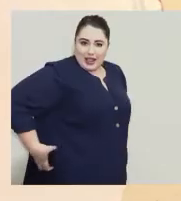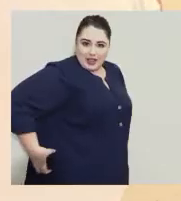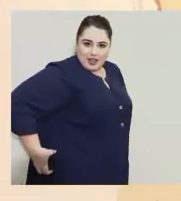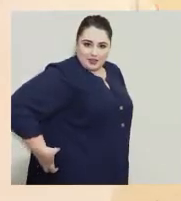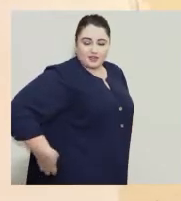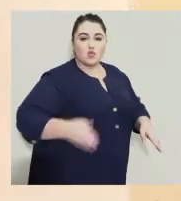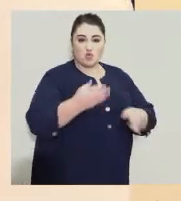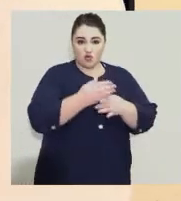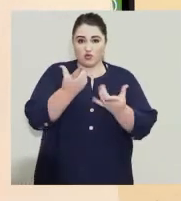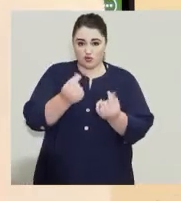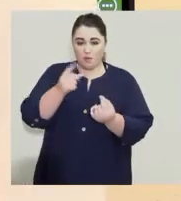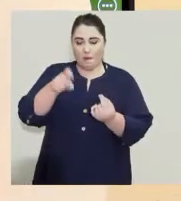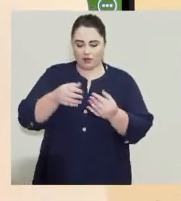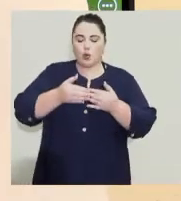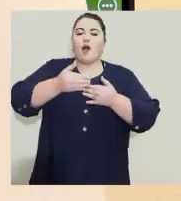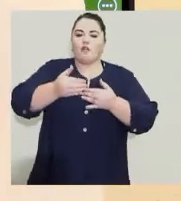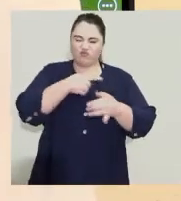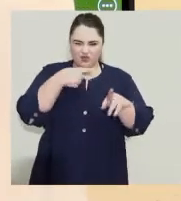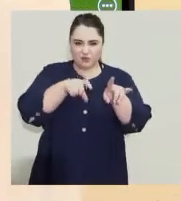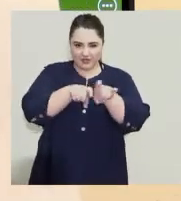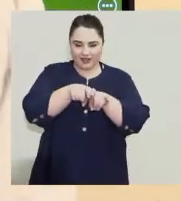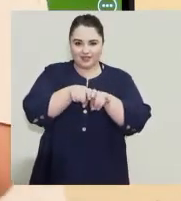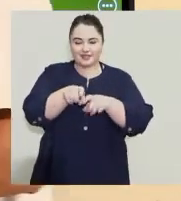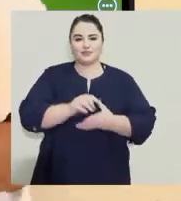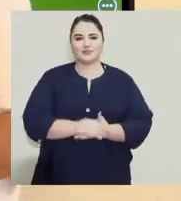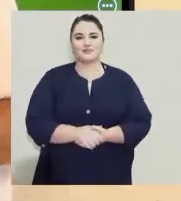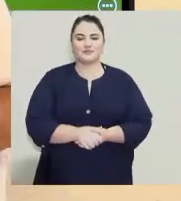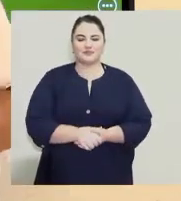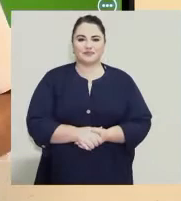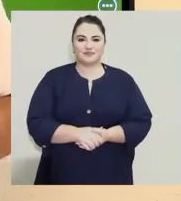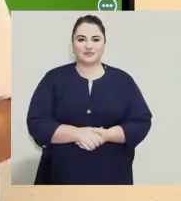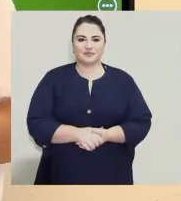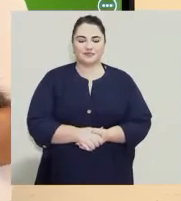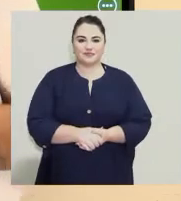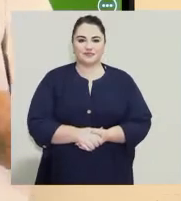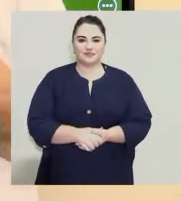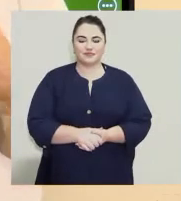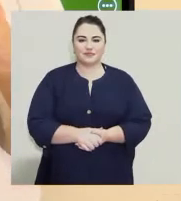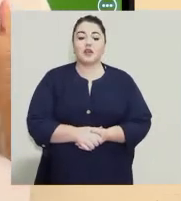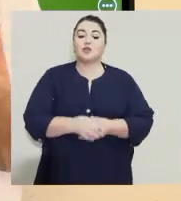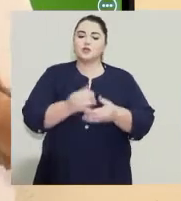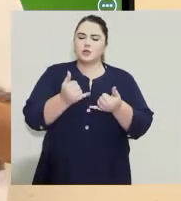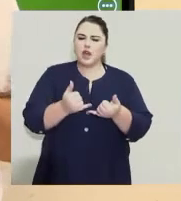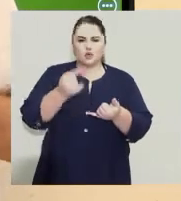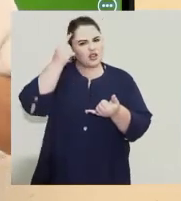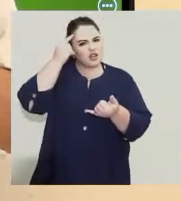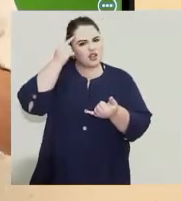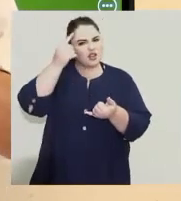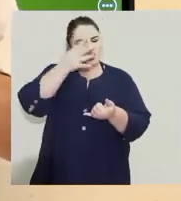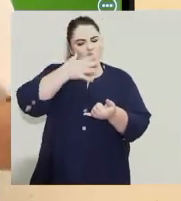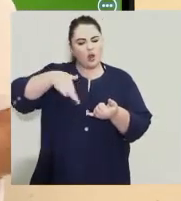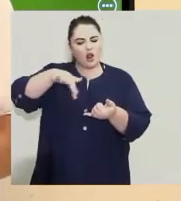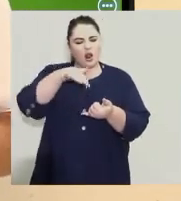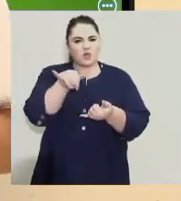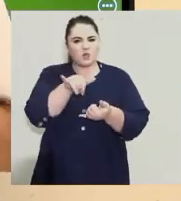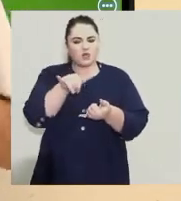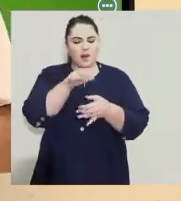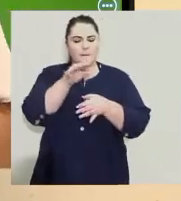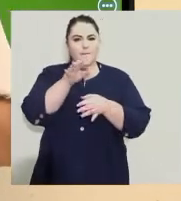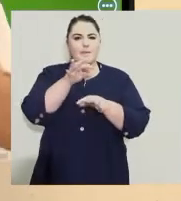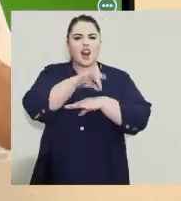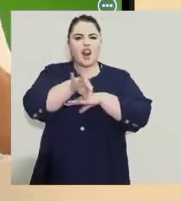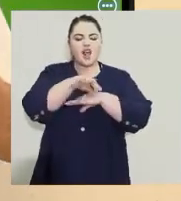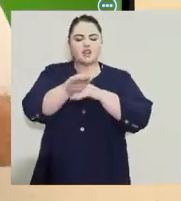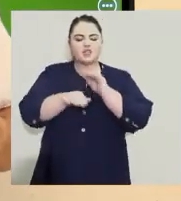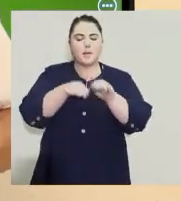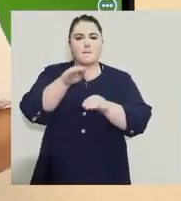function. So which of the following would you now consider as planning steps? And this is what